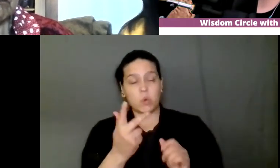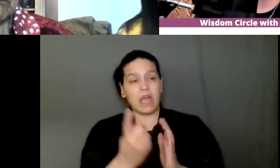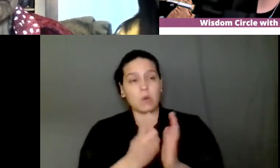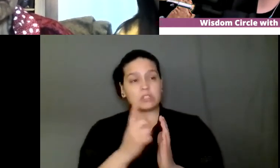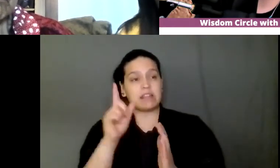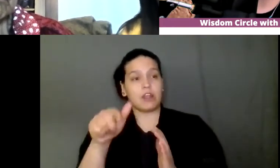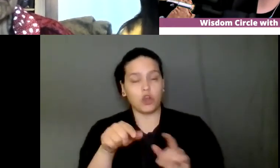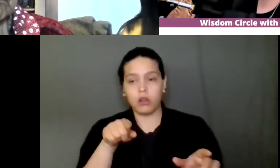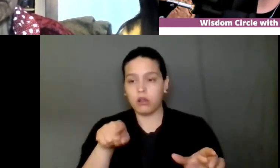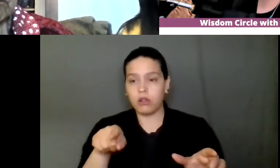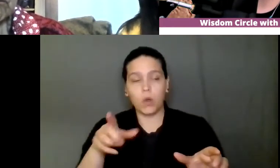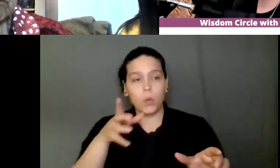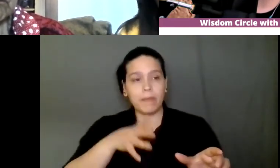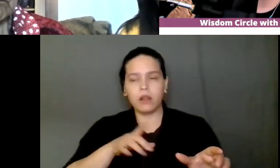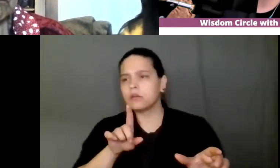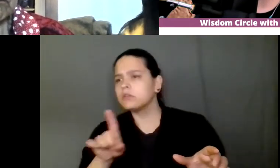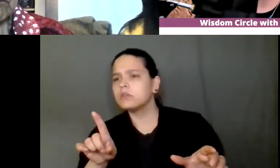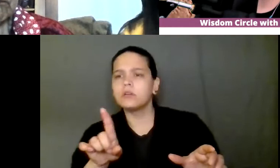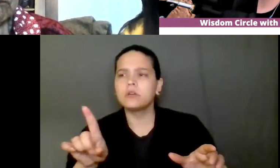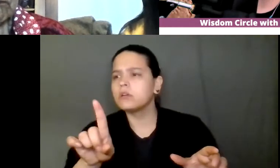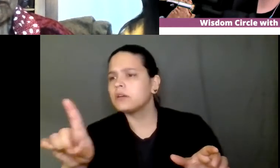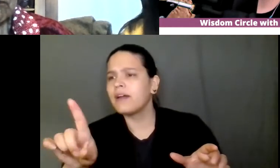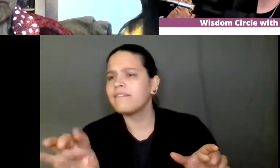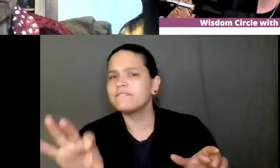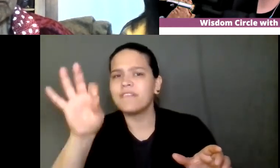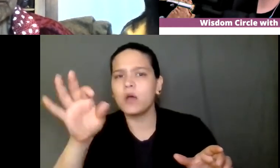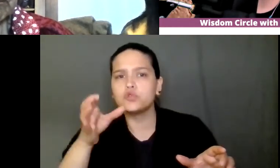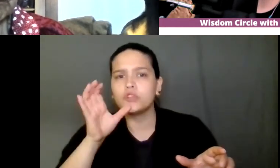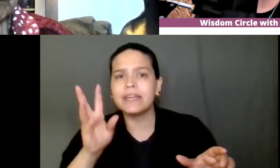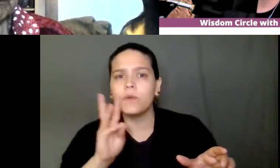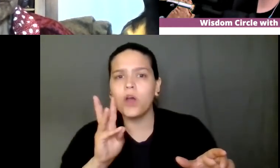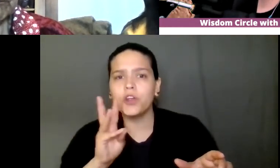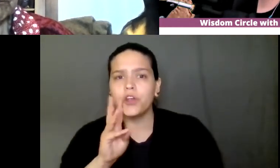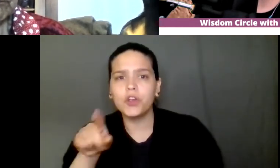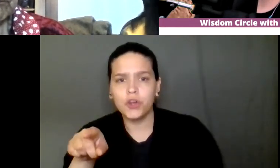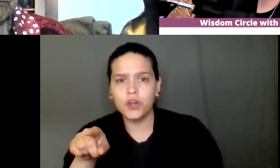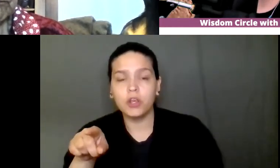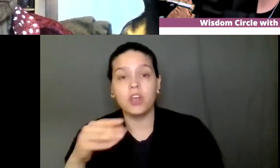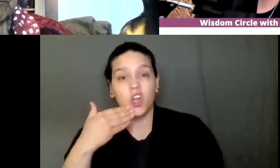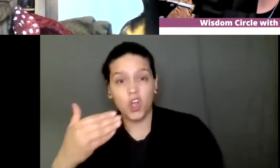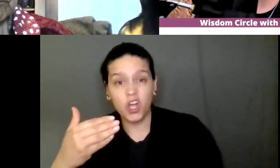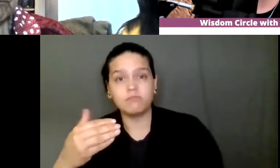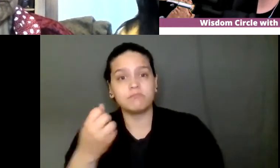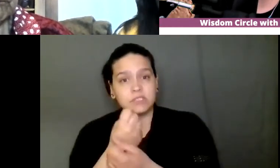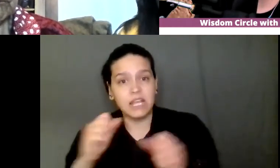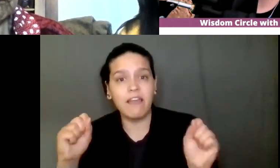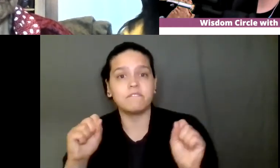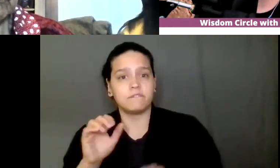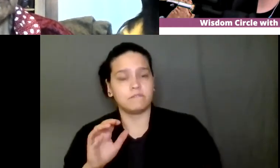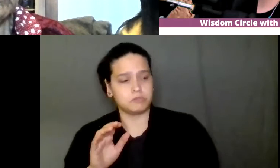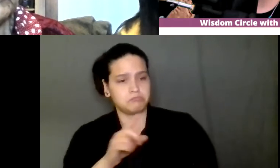within hours, she came across drinking water that was good and safe for her